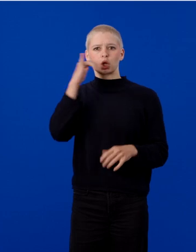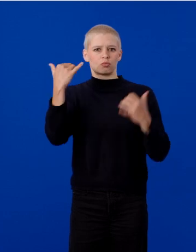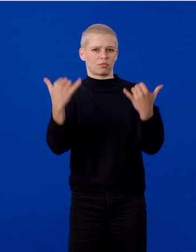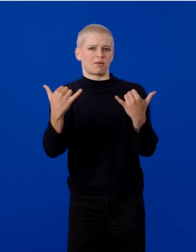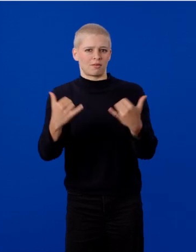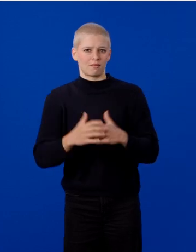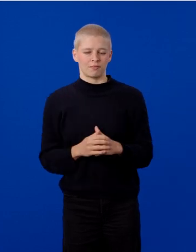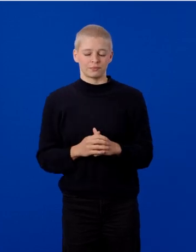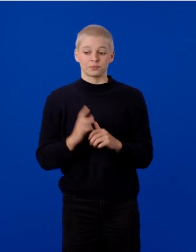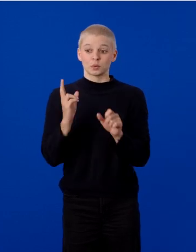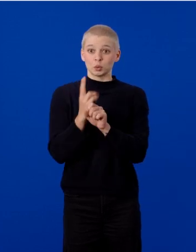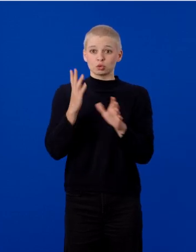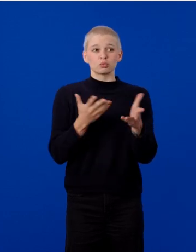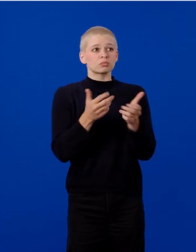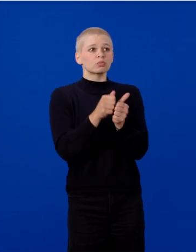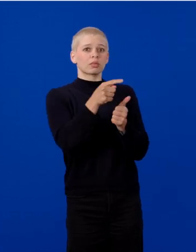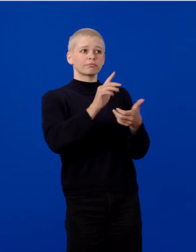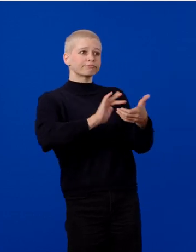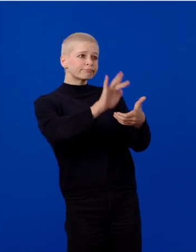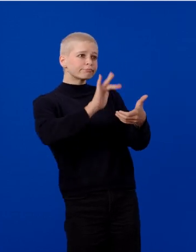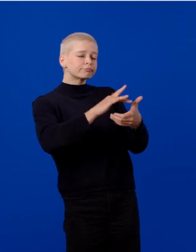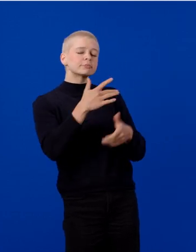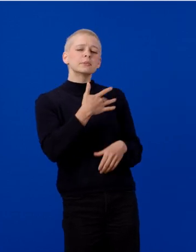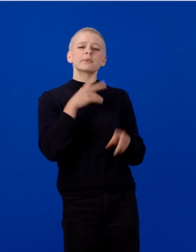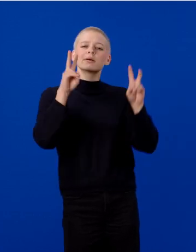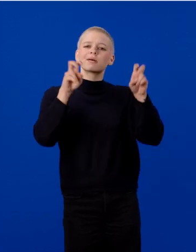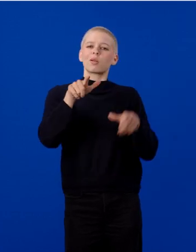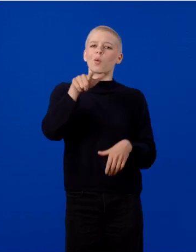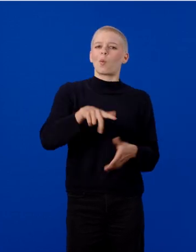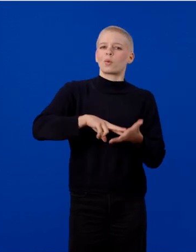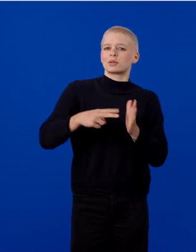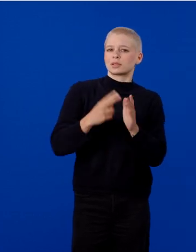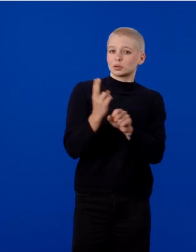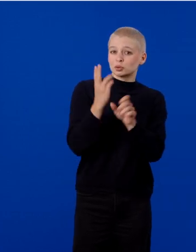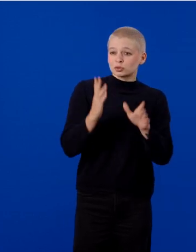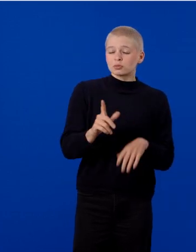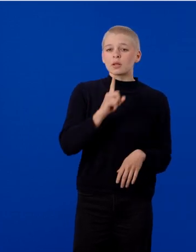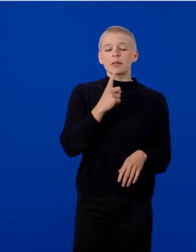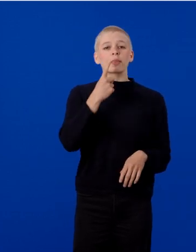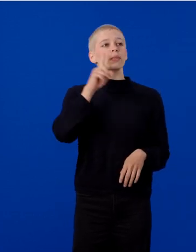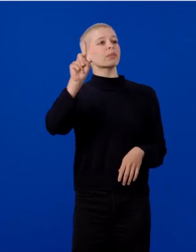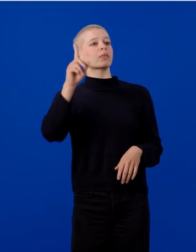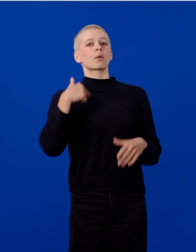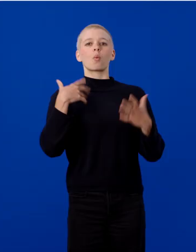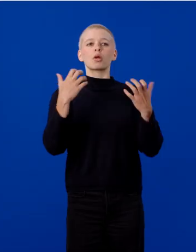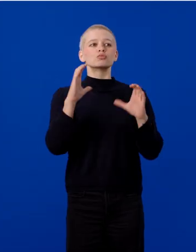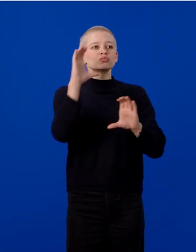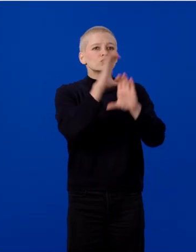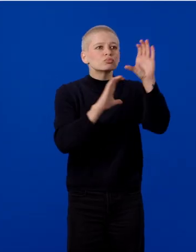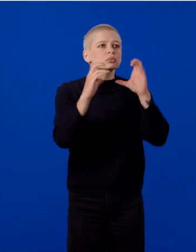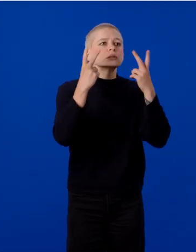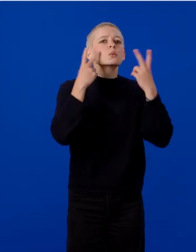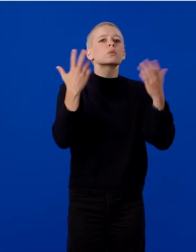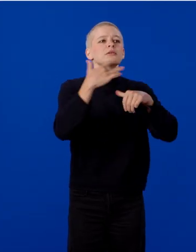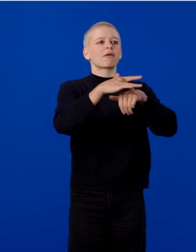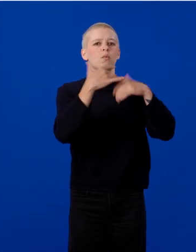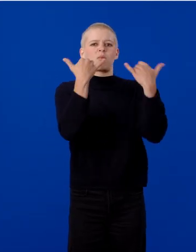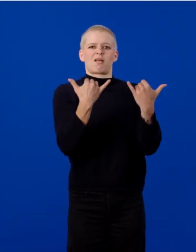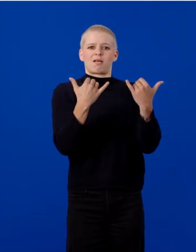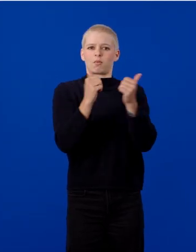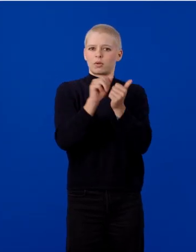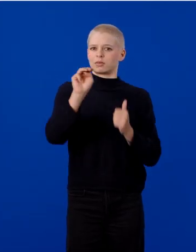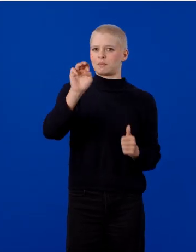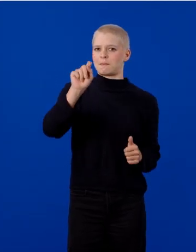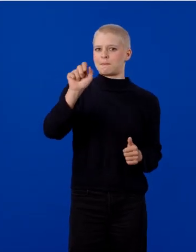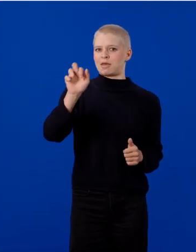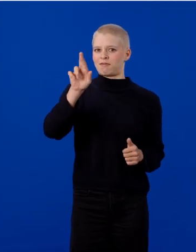Users that interact here are typically lower intent users who are simply looking to explore what's available in the metaverse. Consider